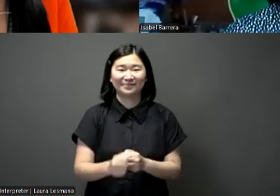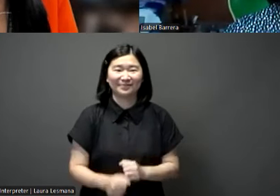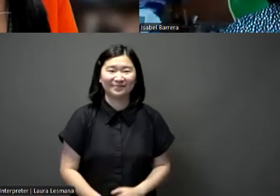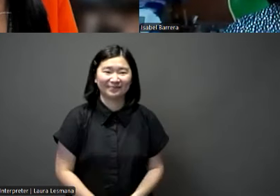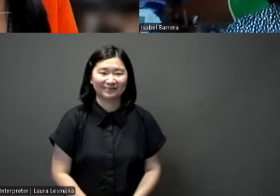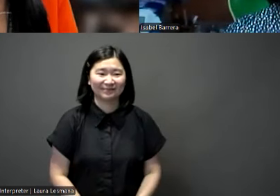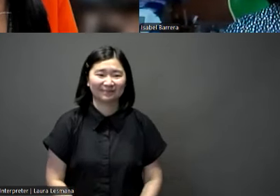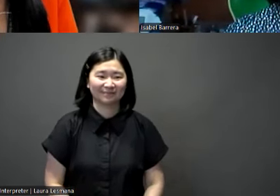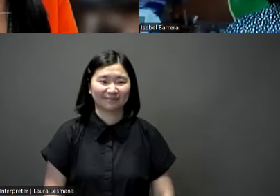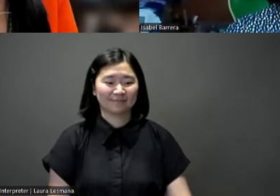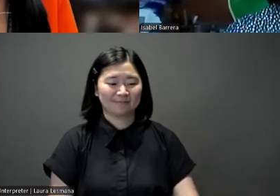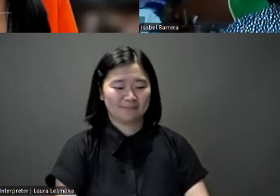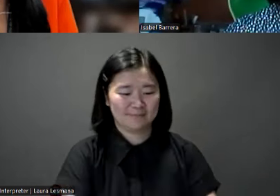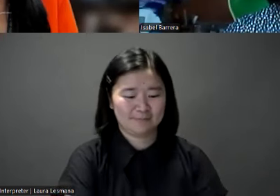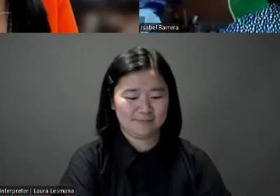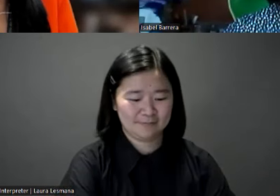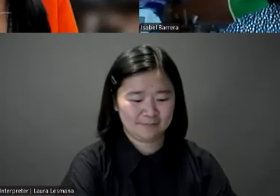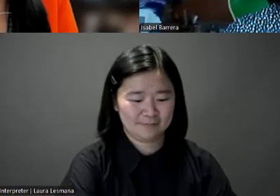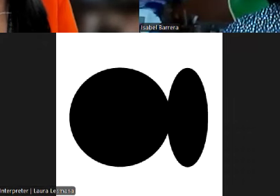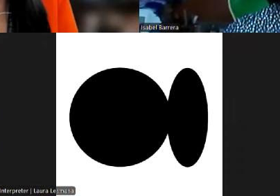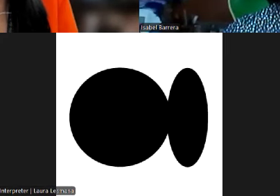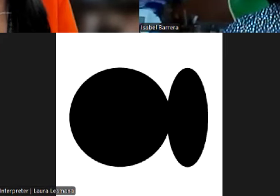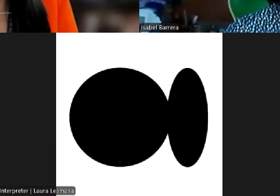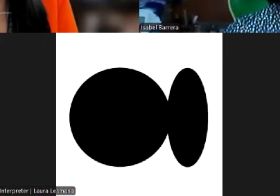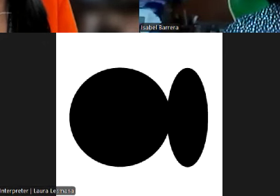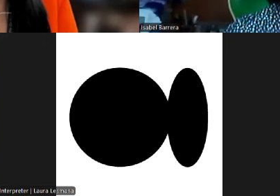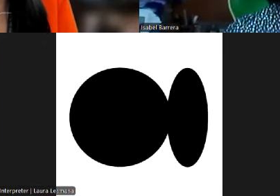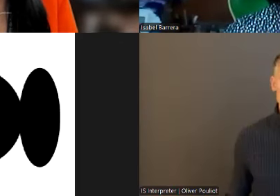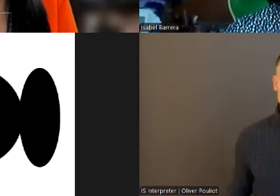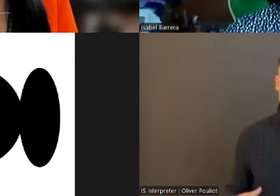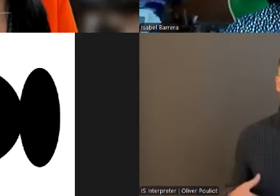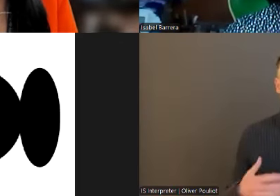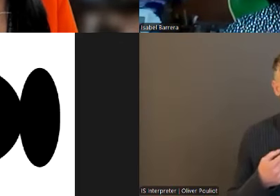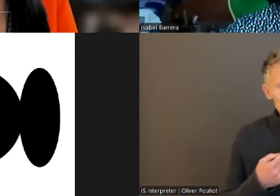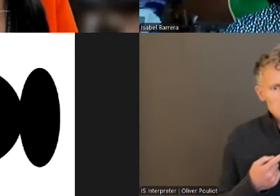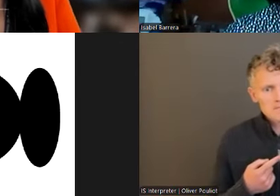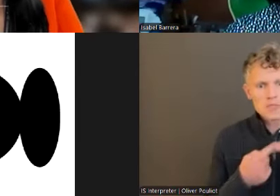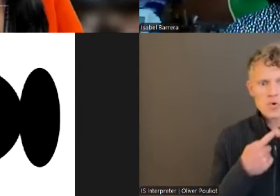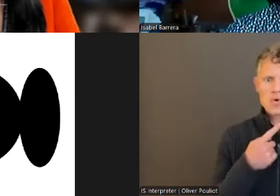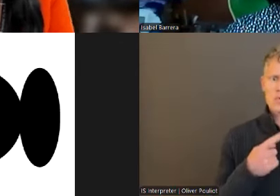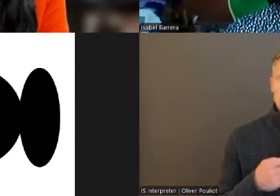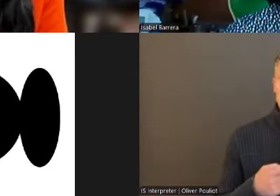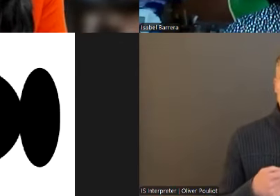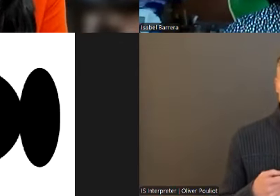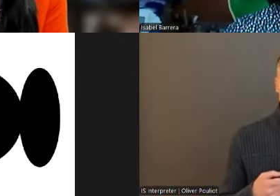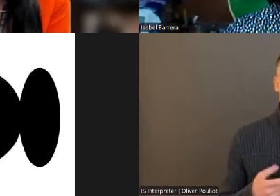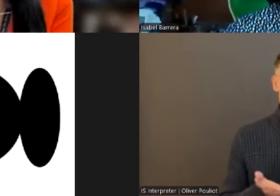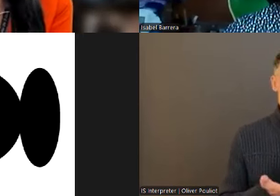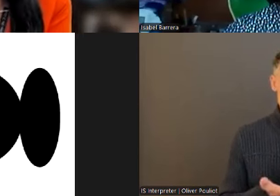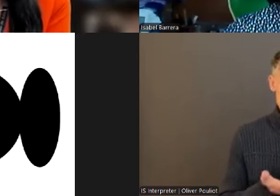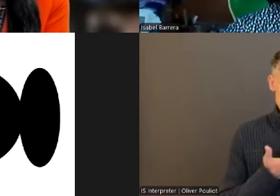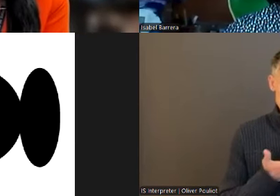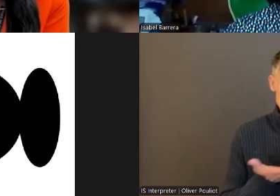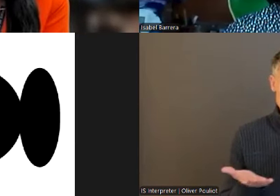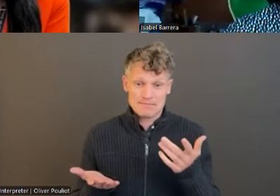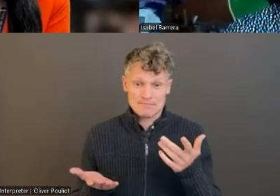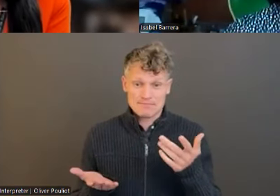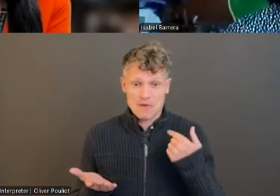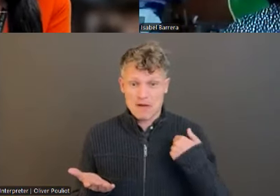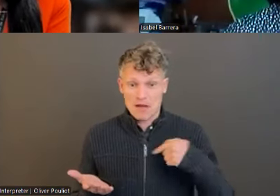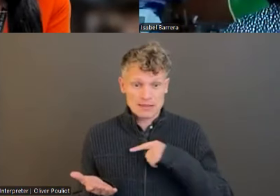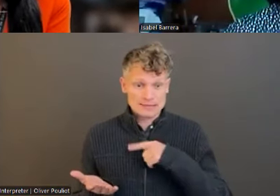important question. Being able to eliminate this will help us eliminate this fine line that